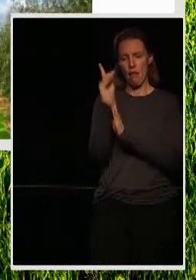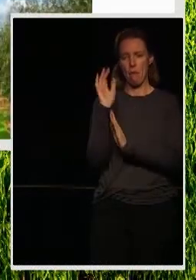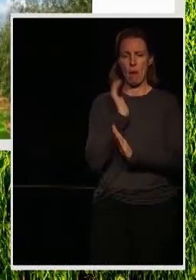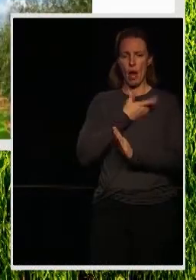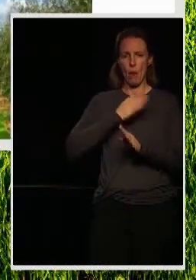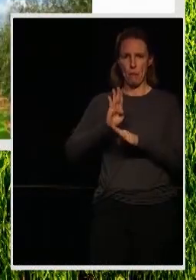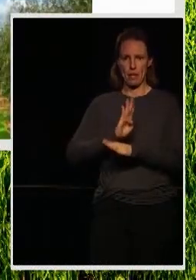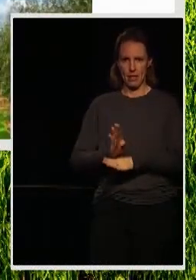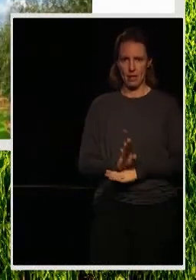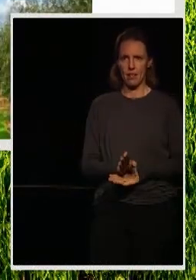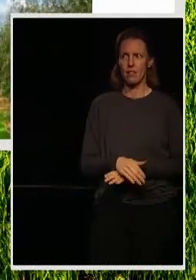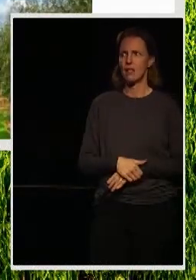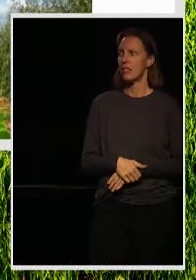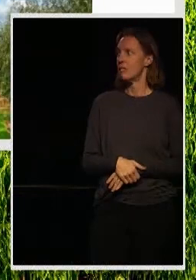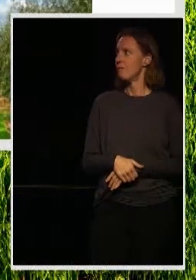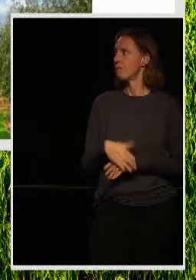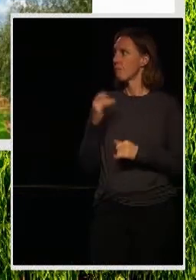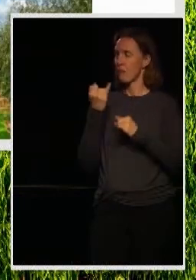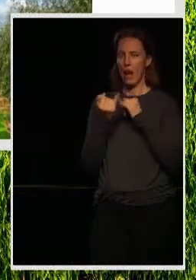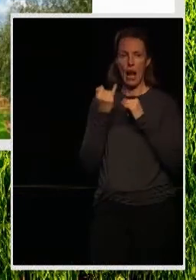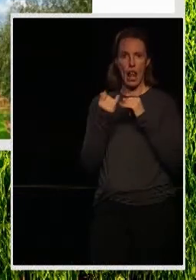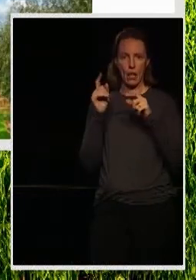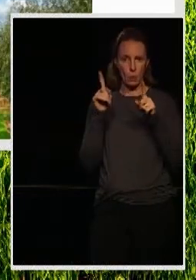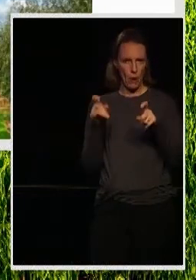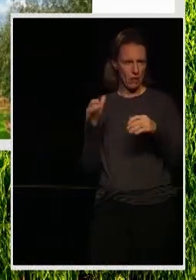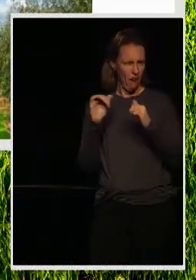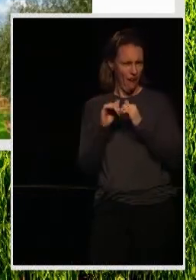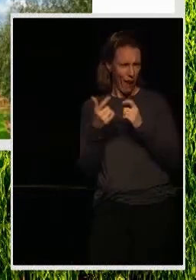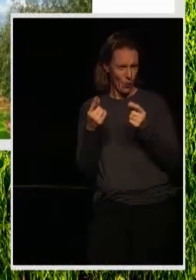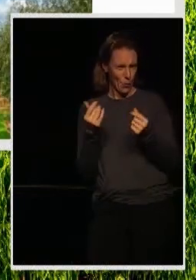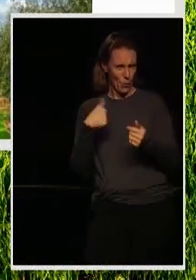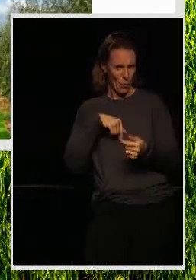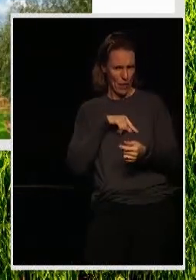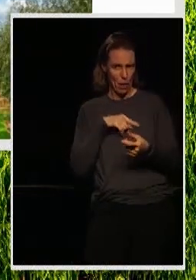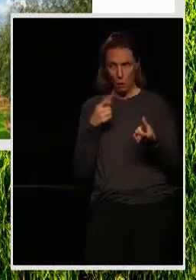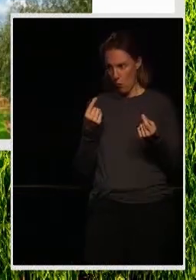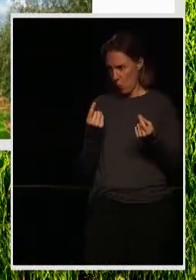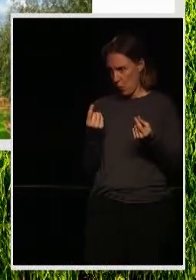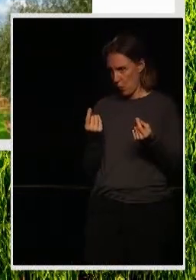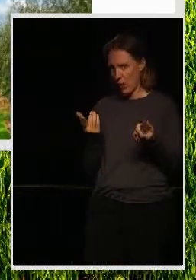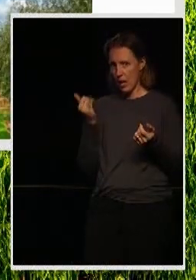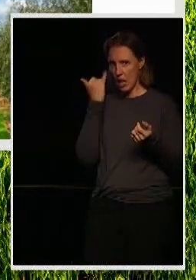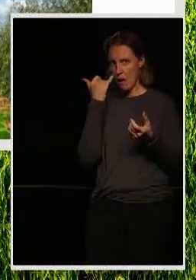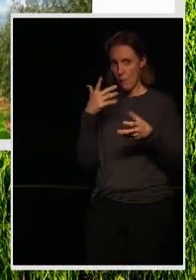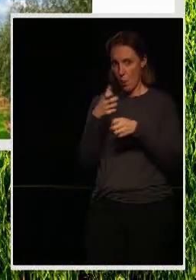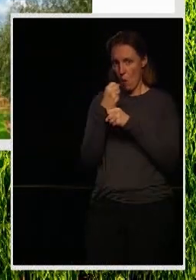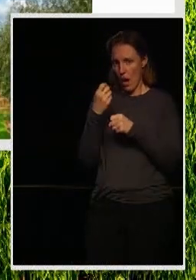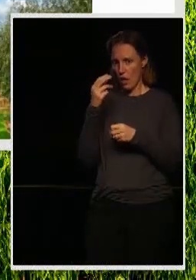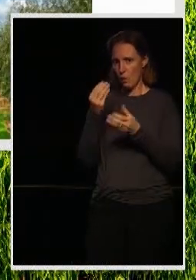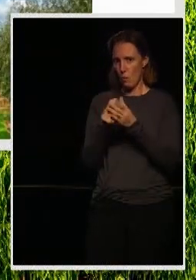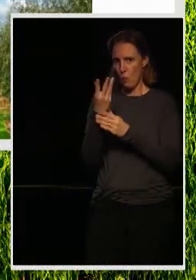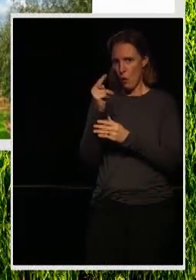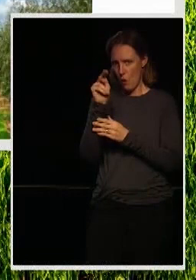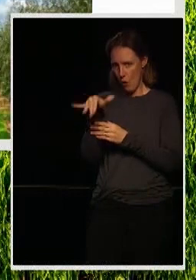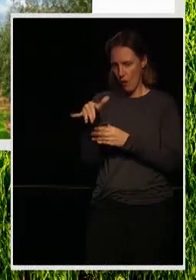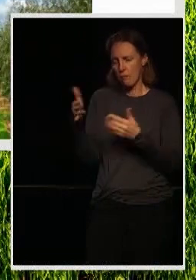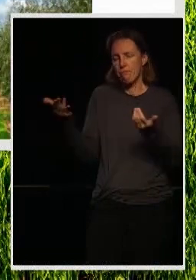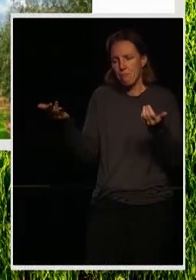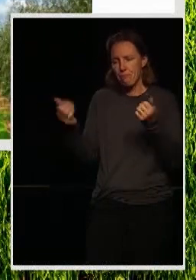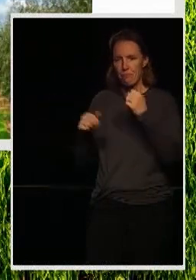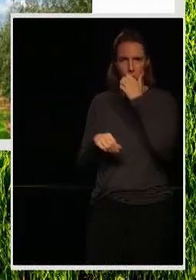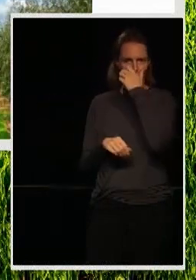business. So last question, what do we do if we won Grow New York?